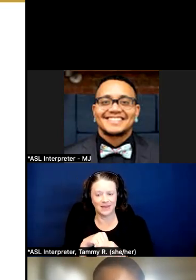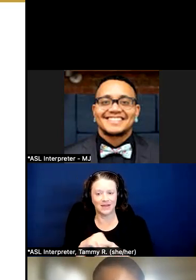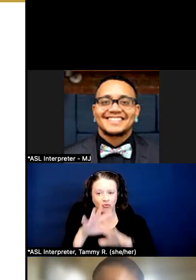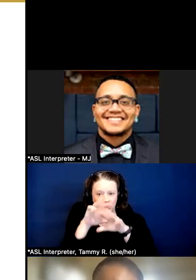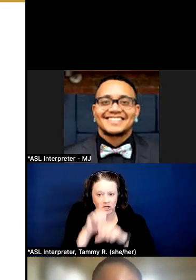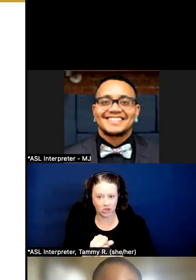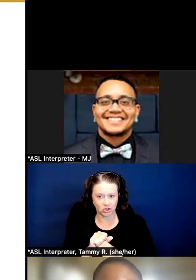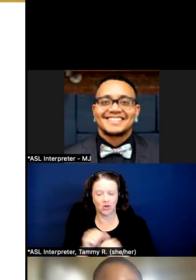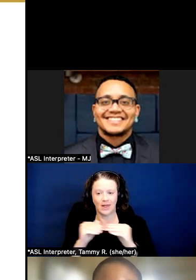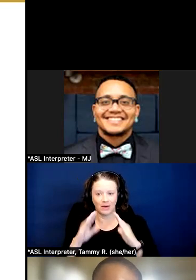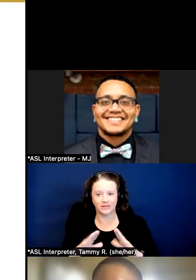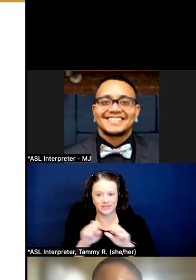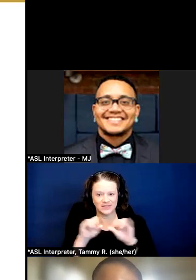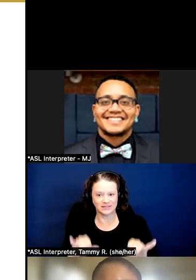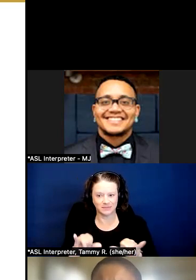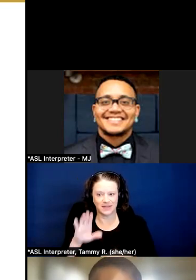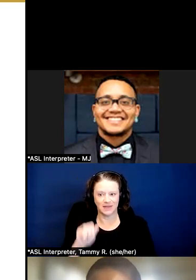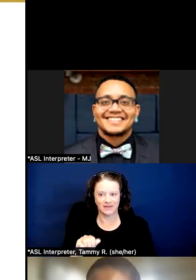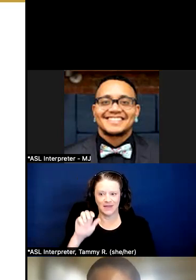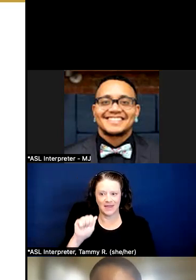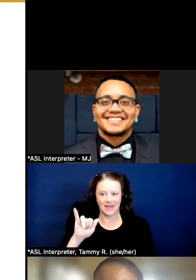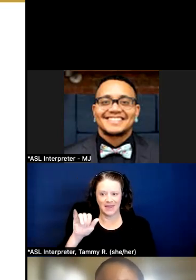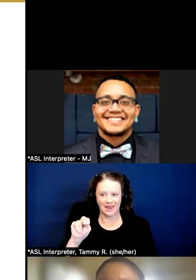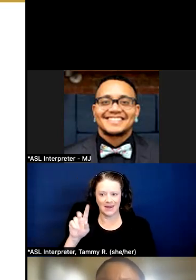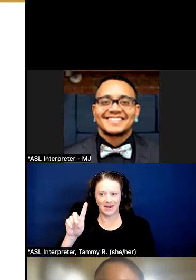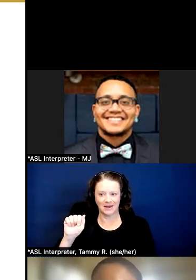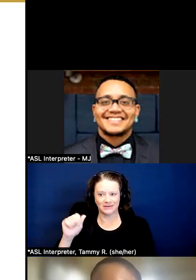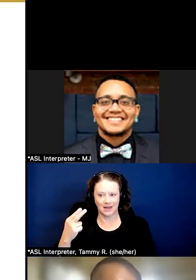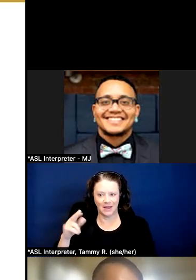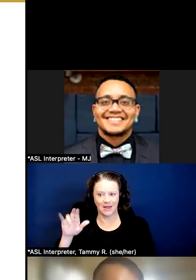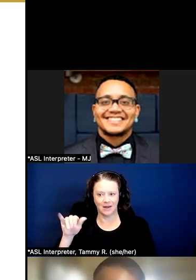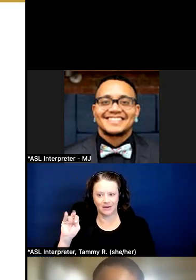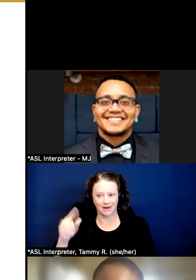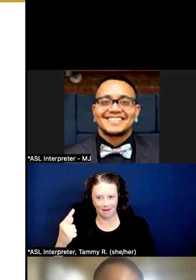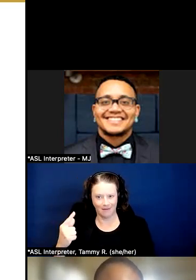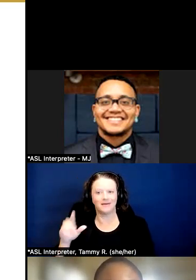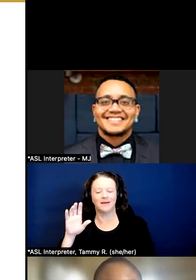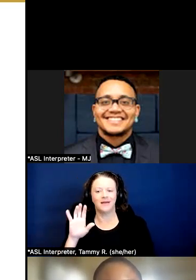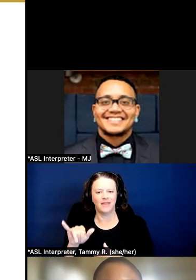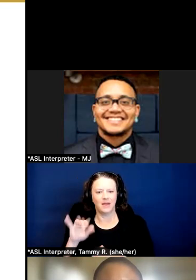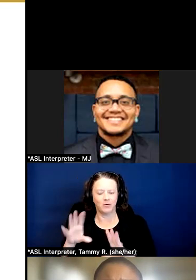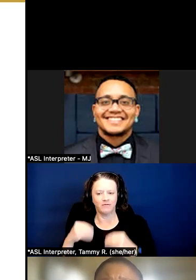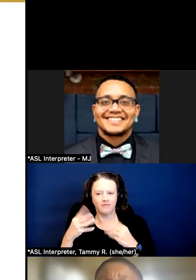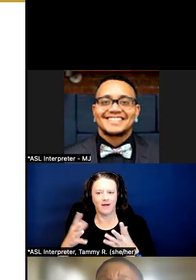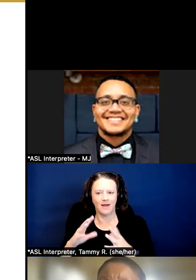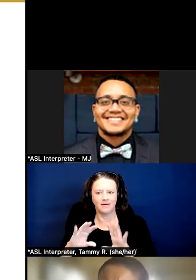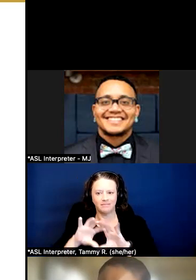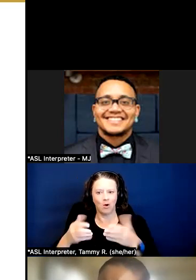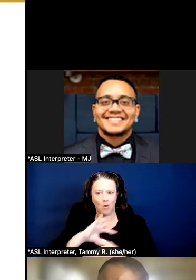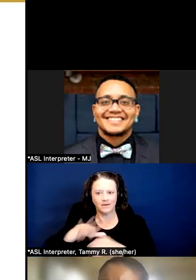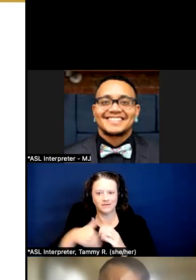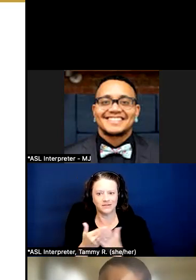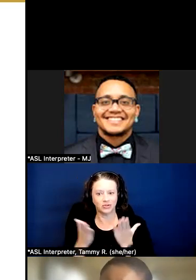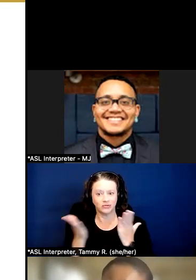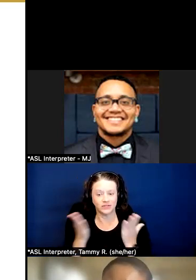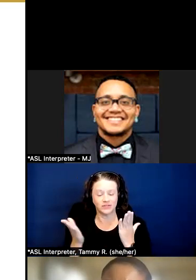systems. Ainda Young also provides holistic services, such that in addition to